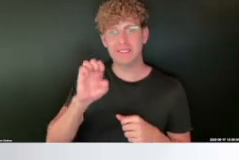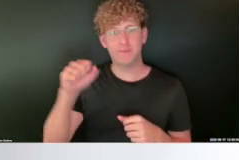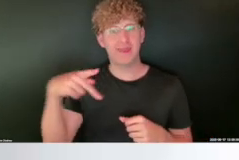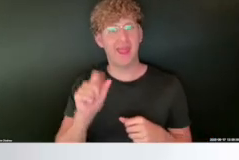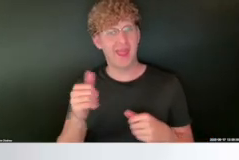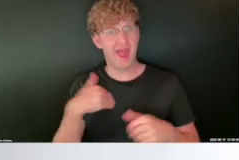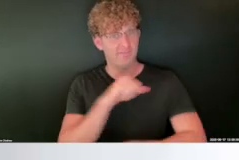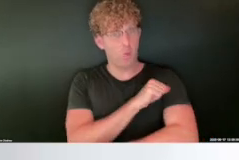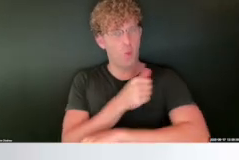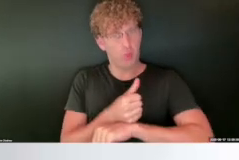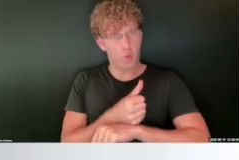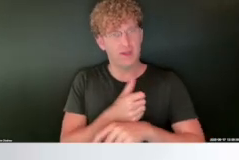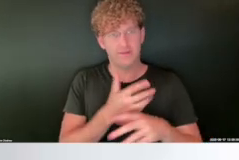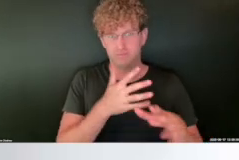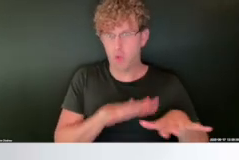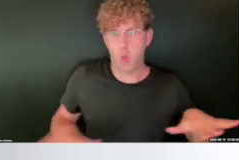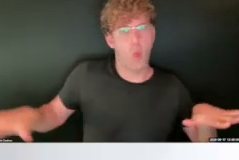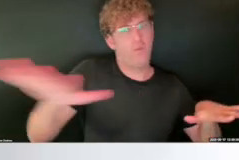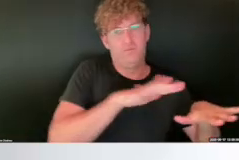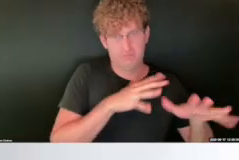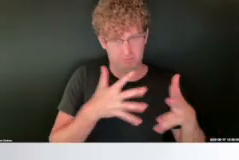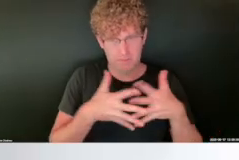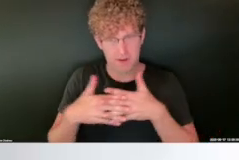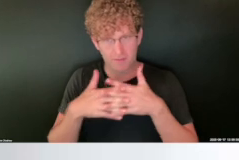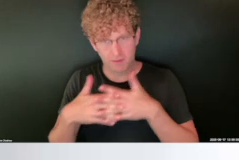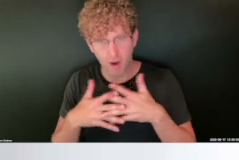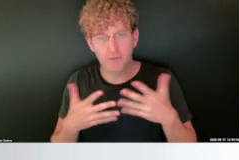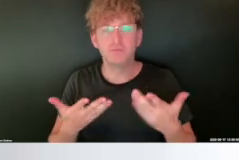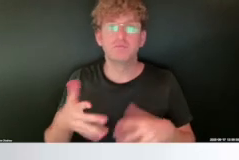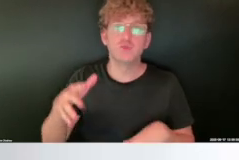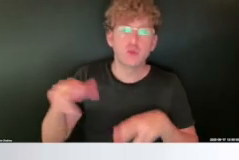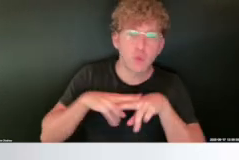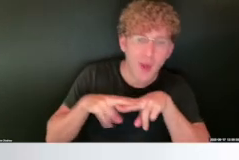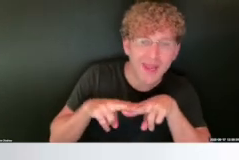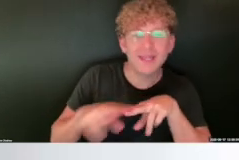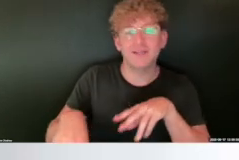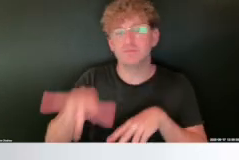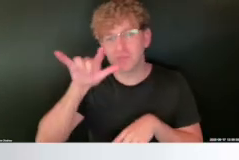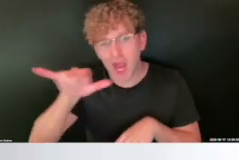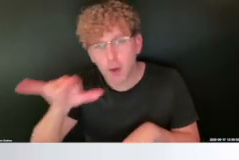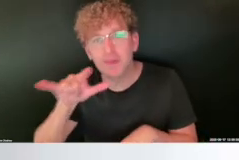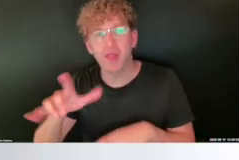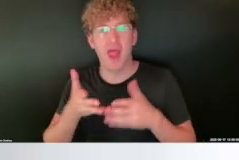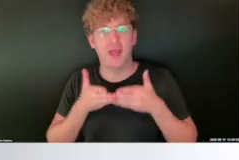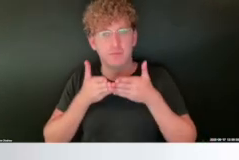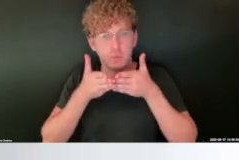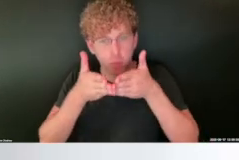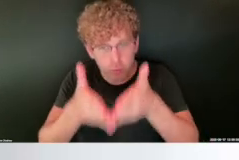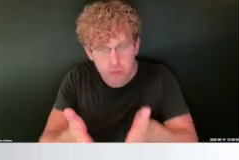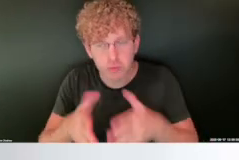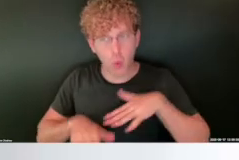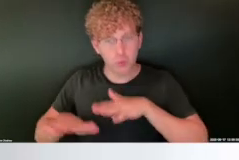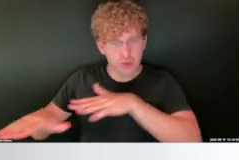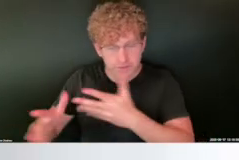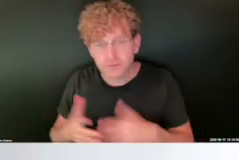vessels. CARB has authority over mobile sources, such as vehicles and equipment that are in or